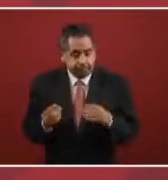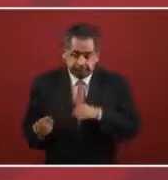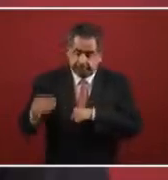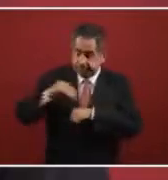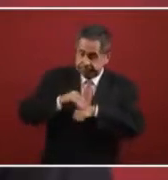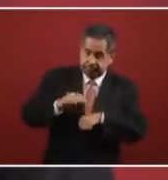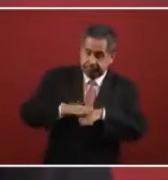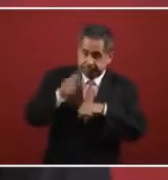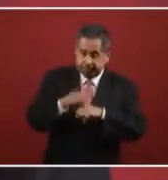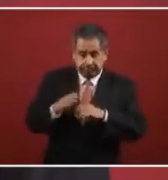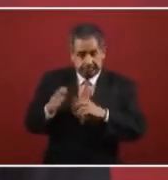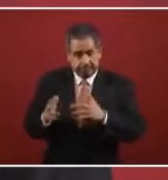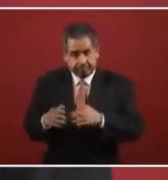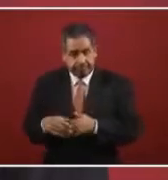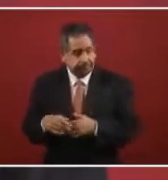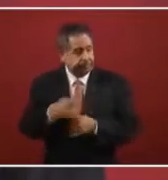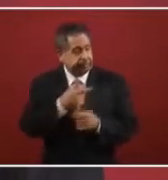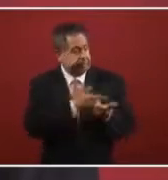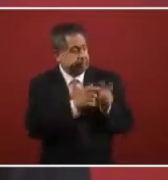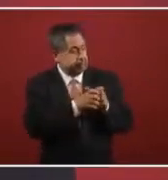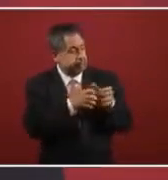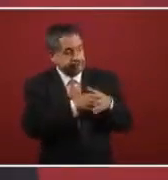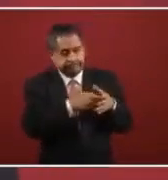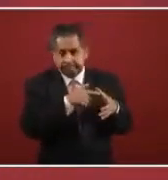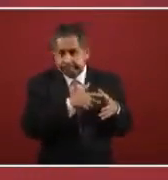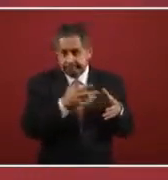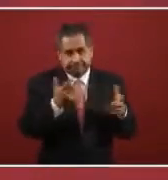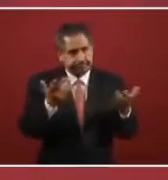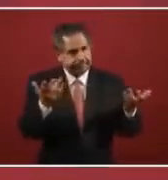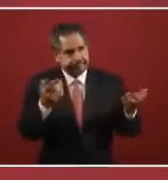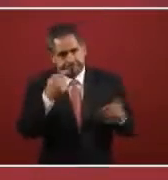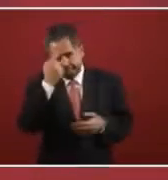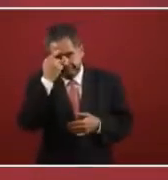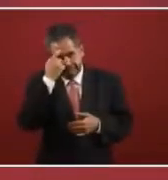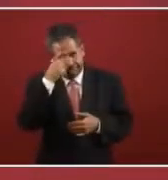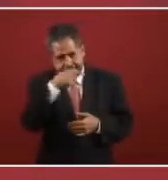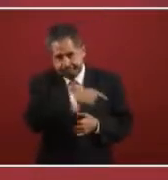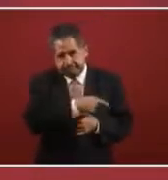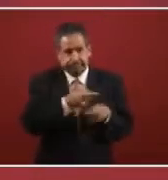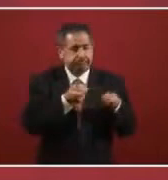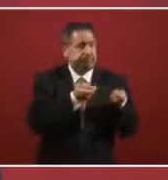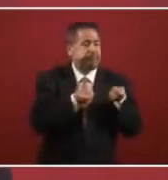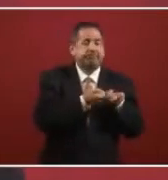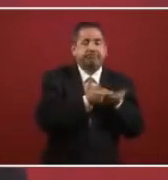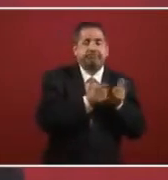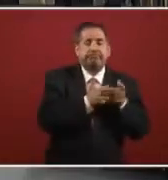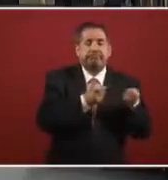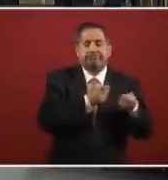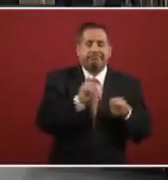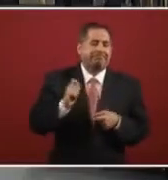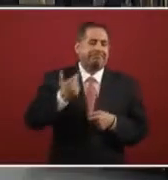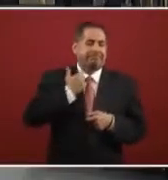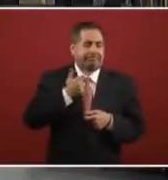So that's so you could applaud them, these technocrats, these neoliberals.